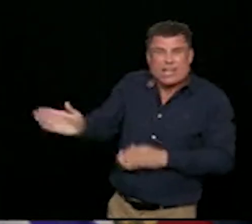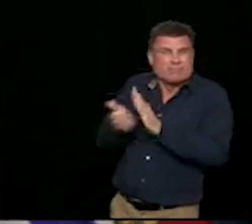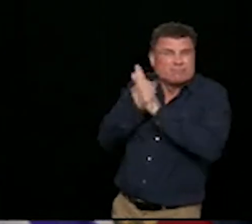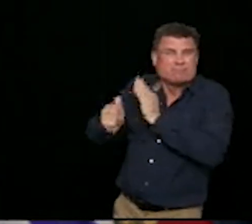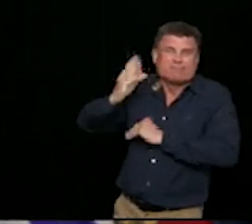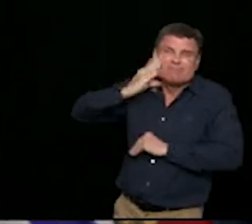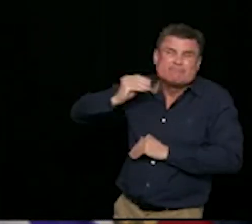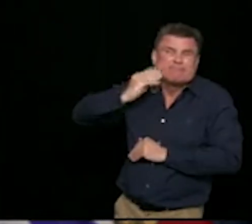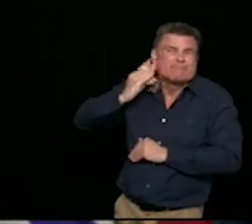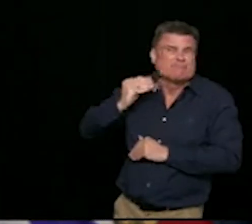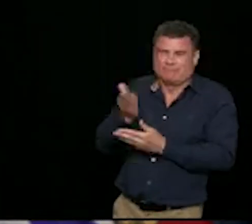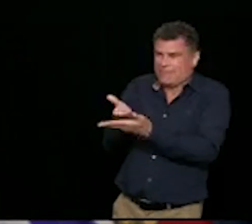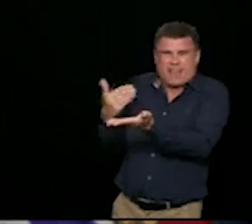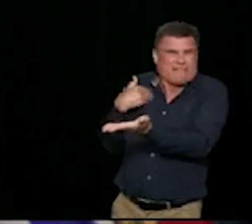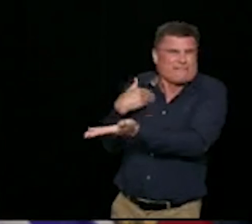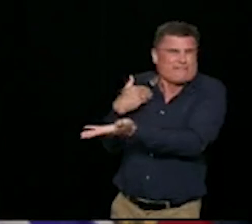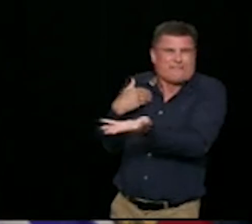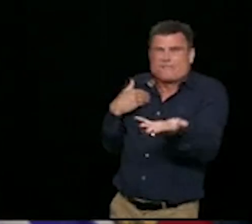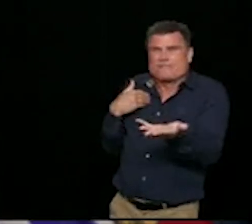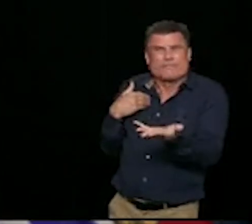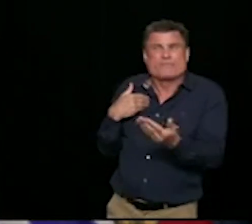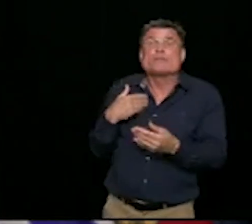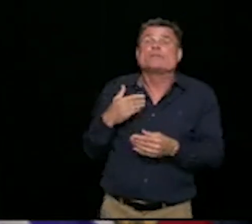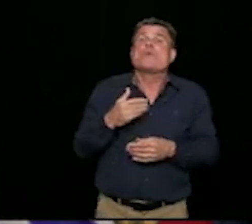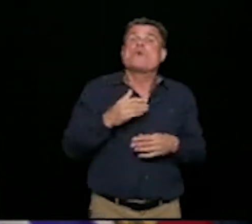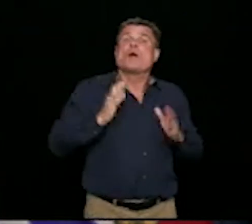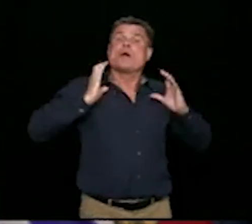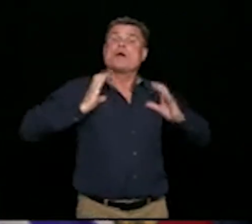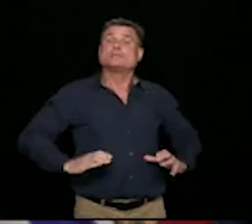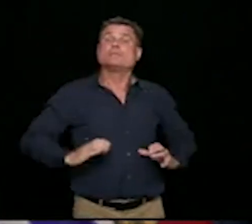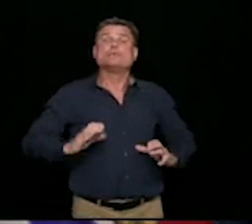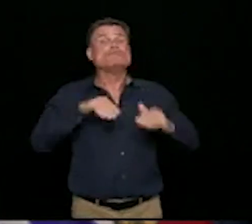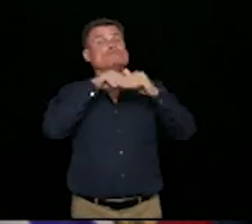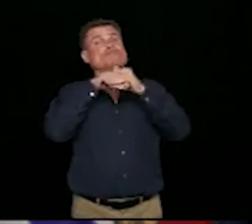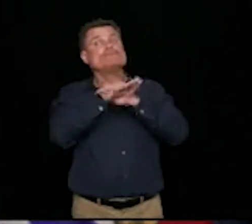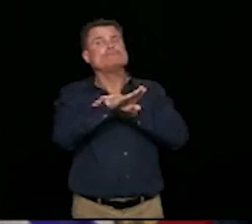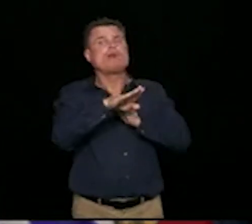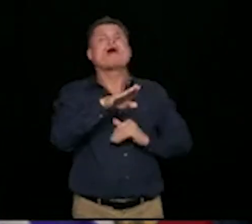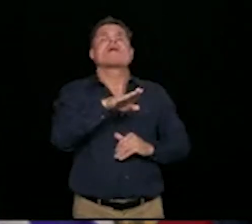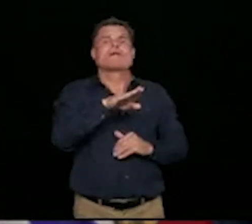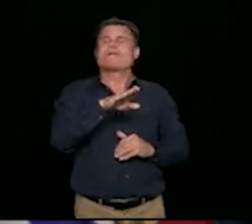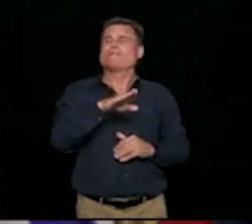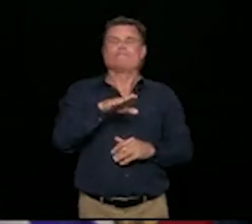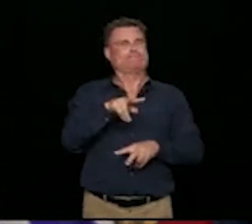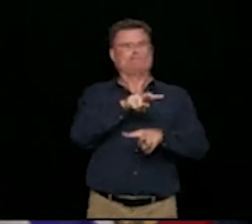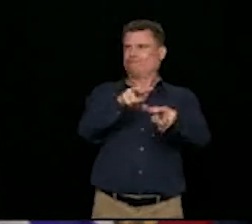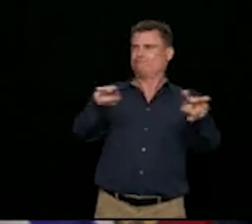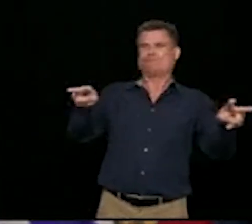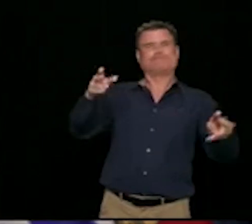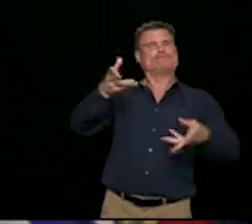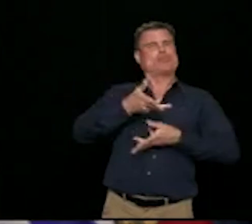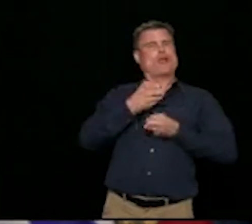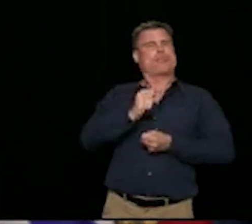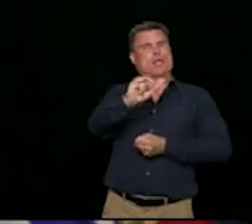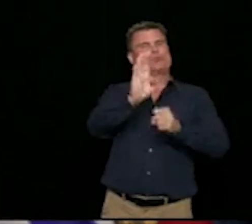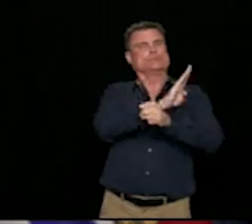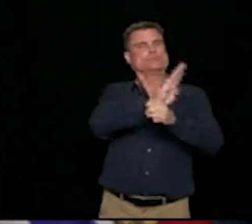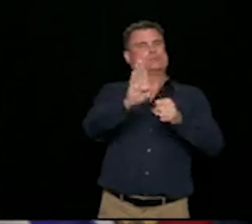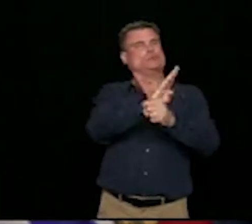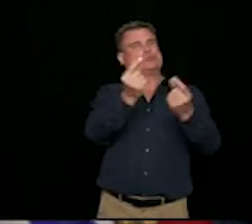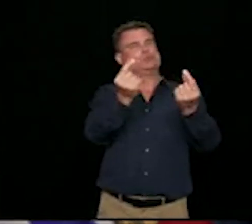their experience. You need their skills in order to win back your customers. You need to win the confidence of your